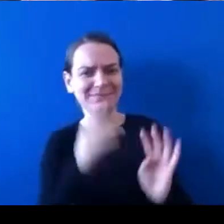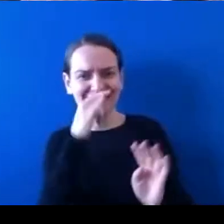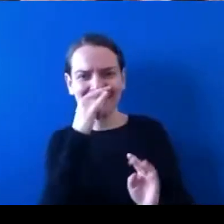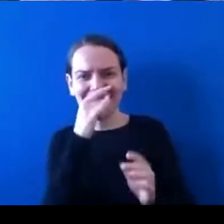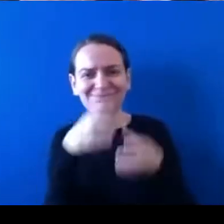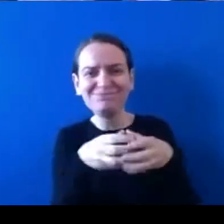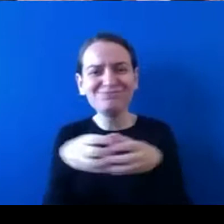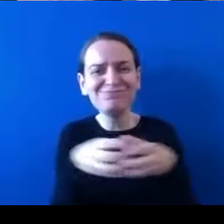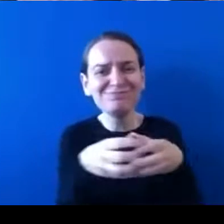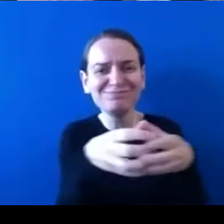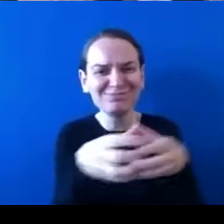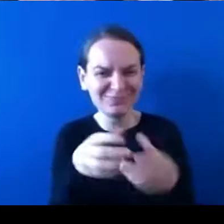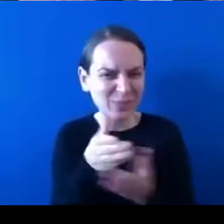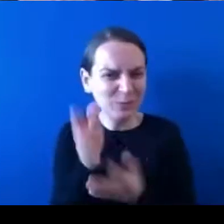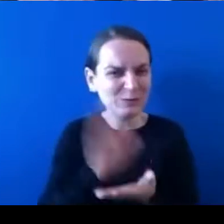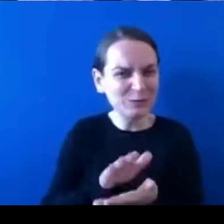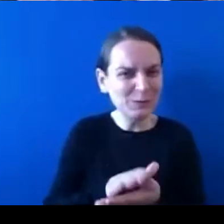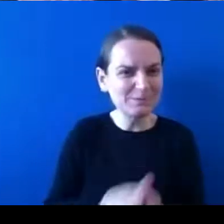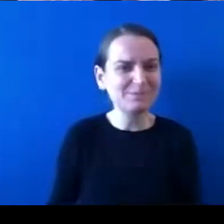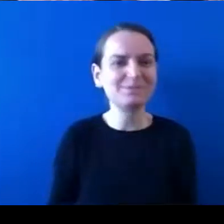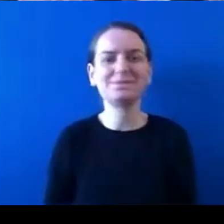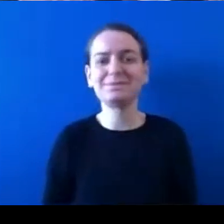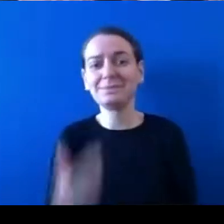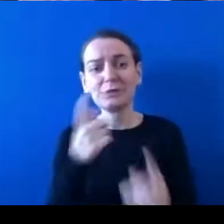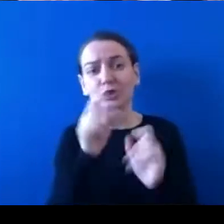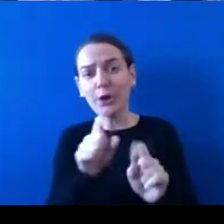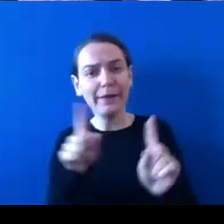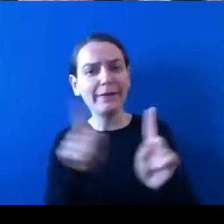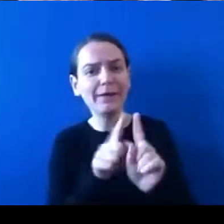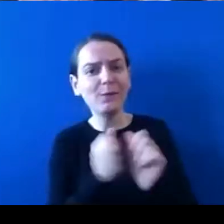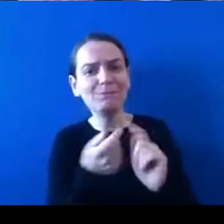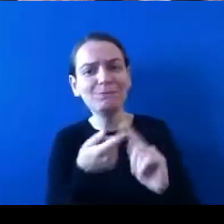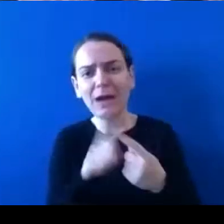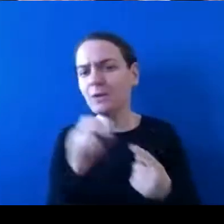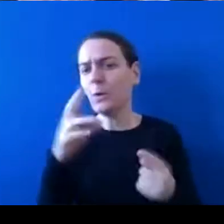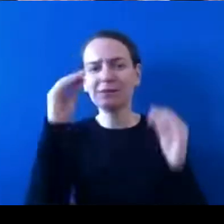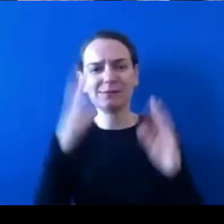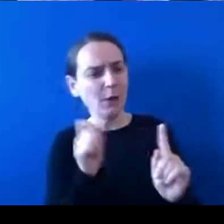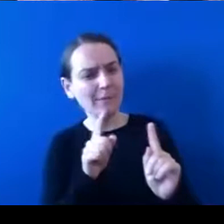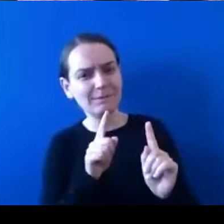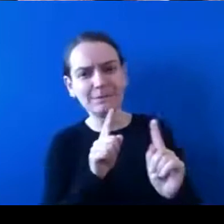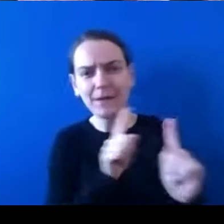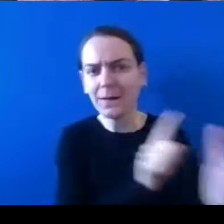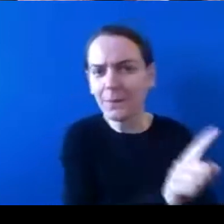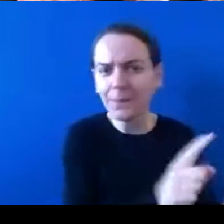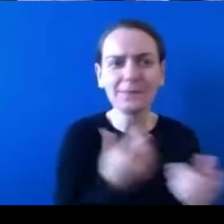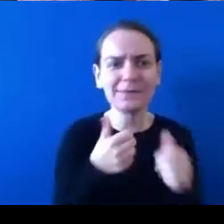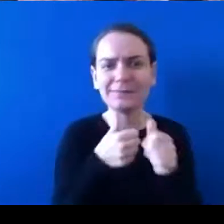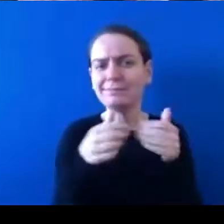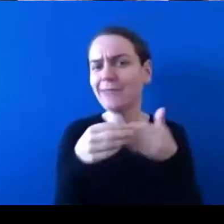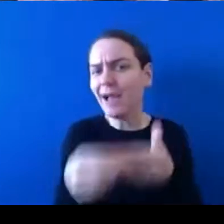lot. So a lot of times the students may be following other students and not using their